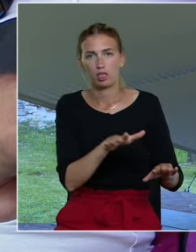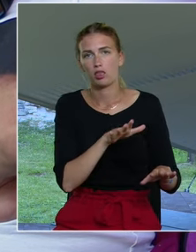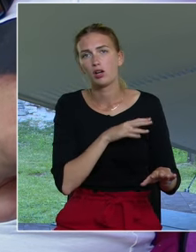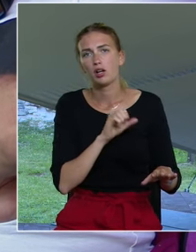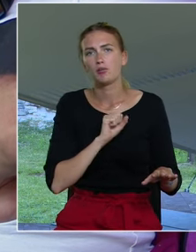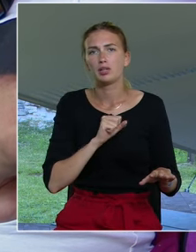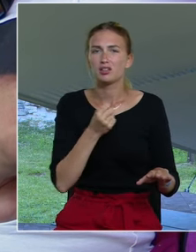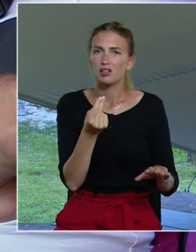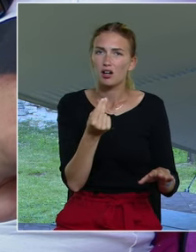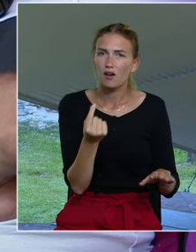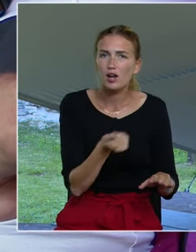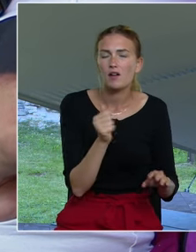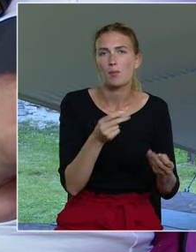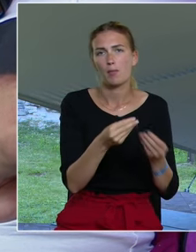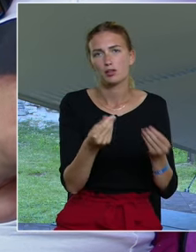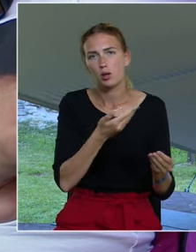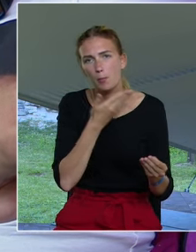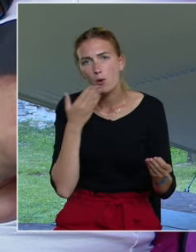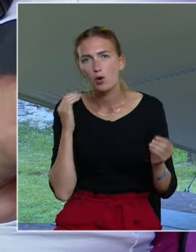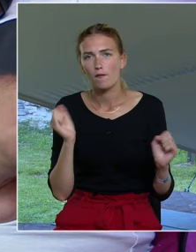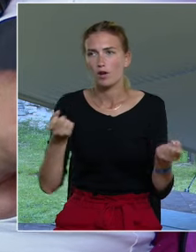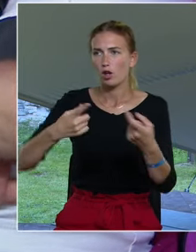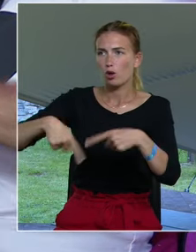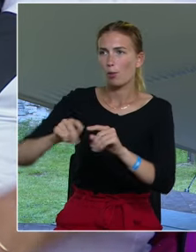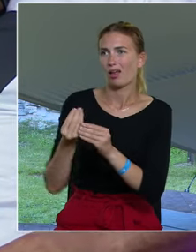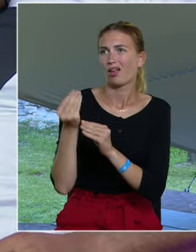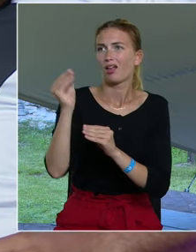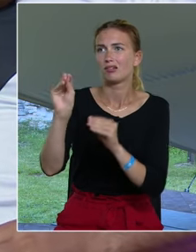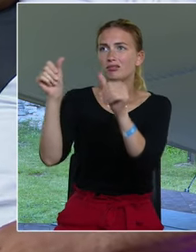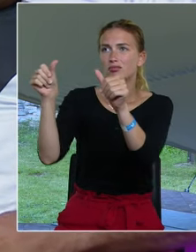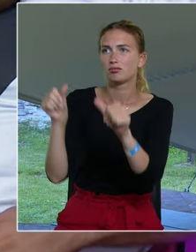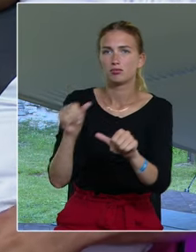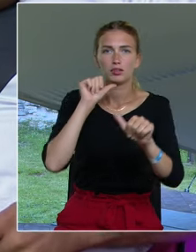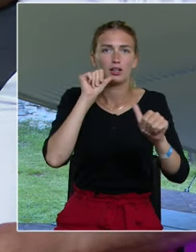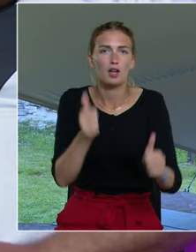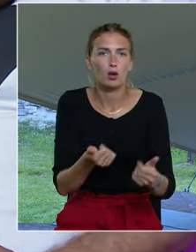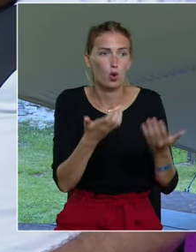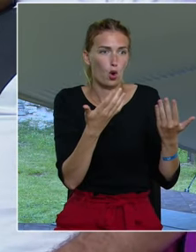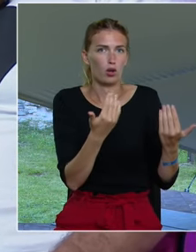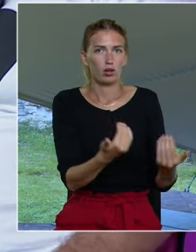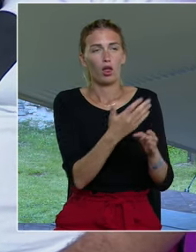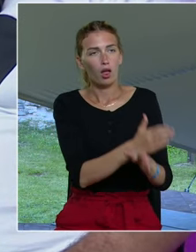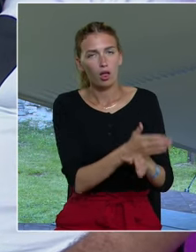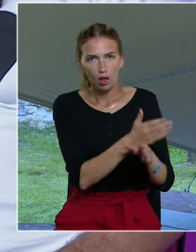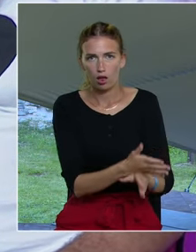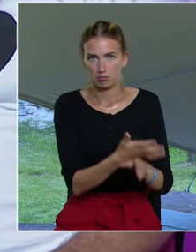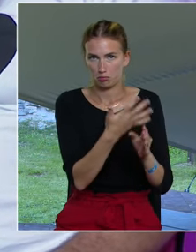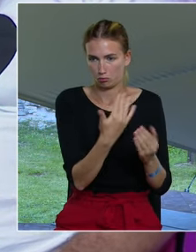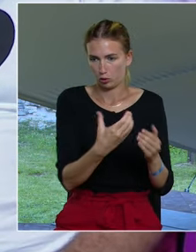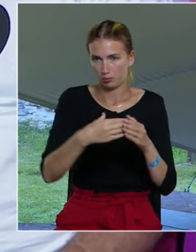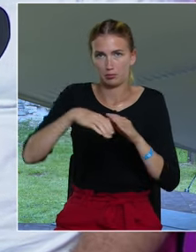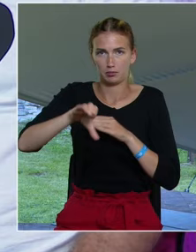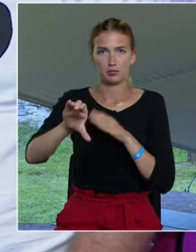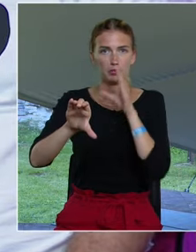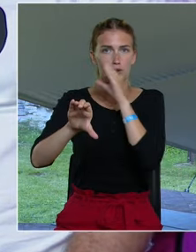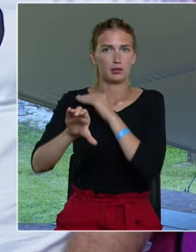space or materials. Because for me, it was a lot like that sort of like some bigger visions in the past were